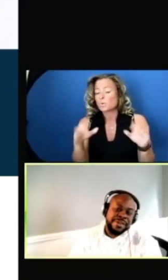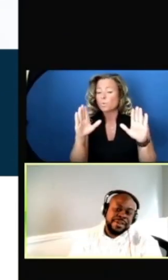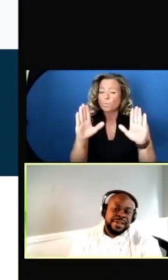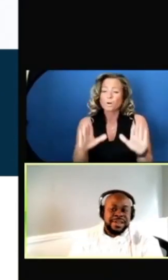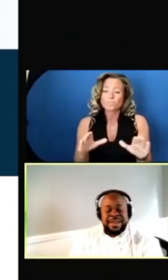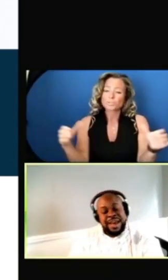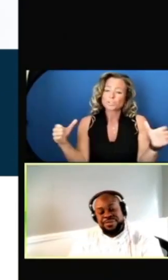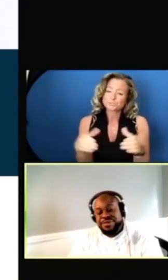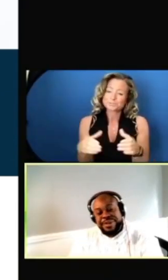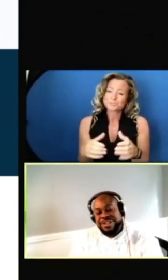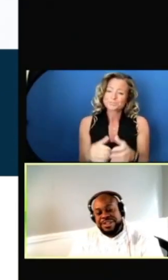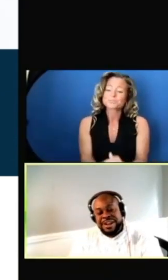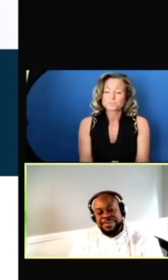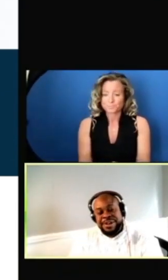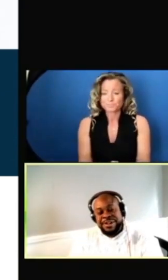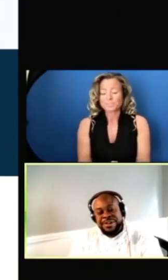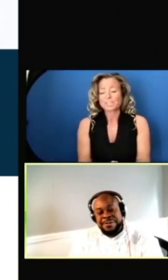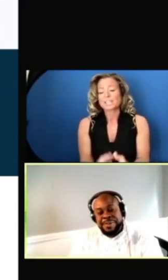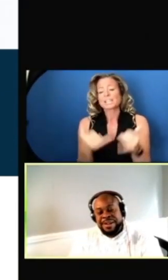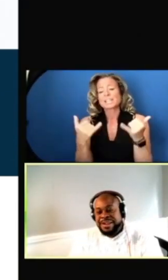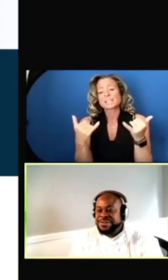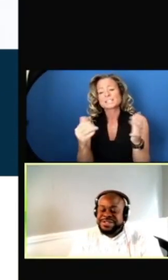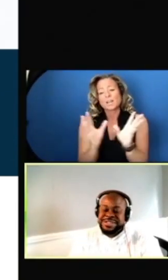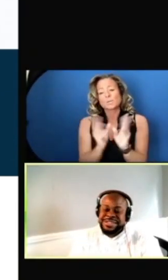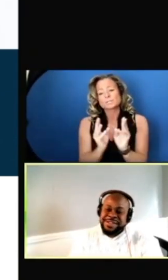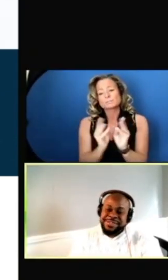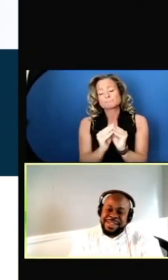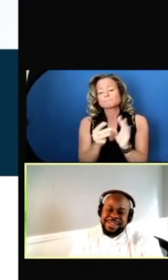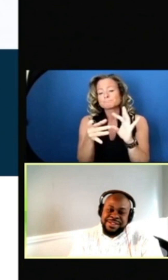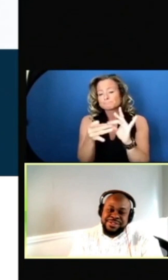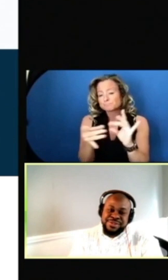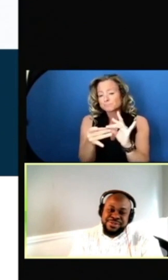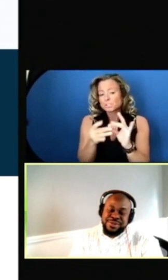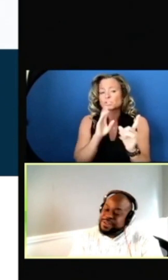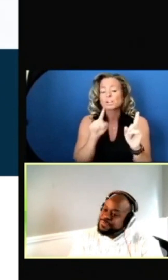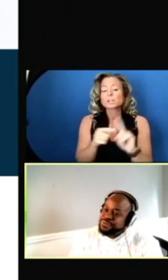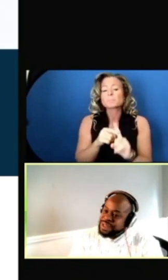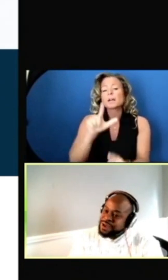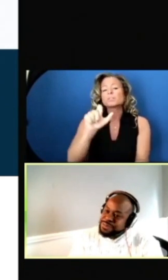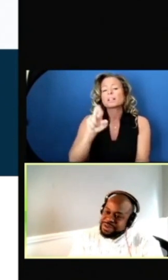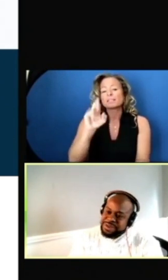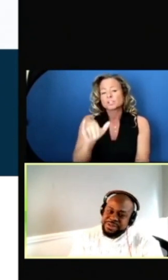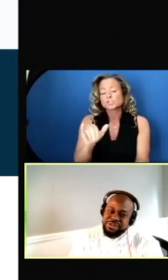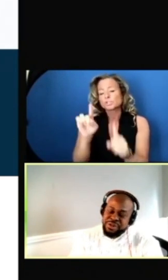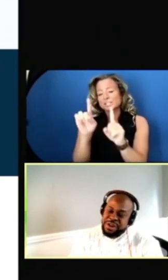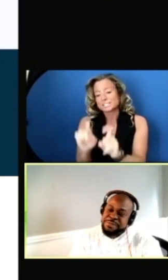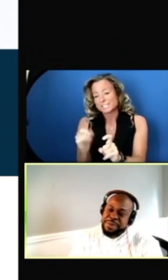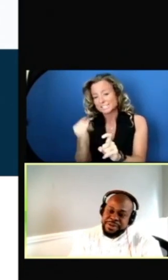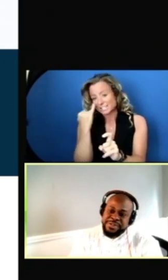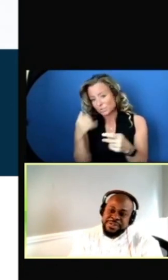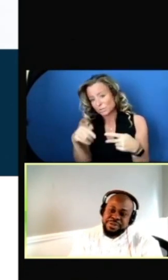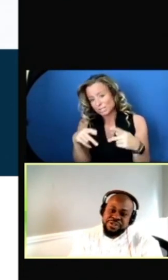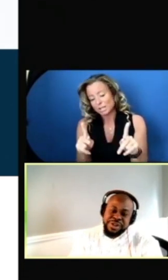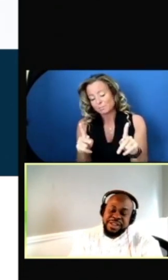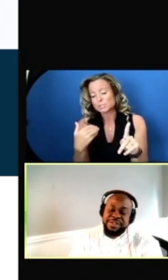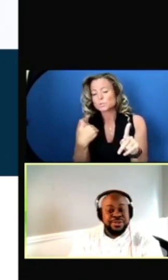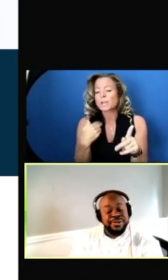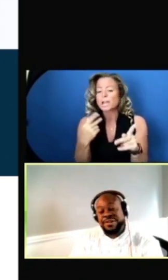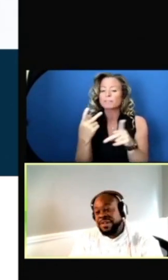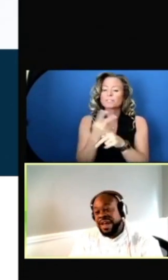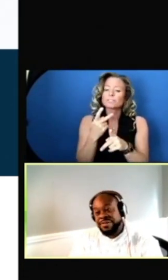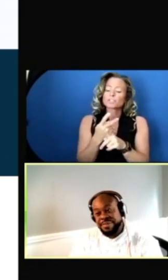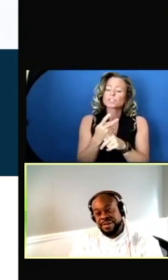So, as was mentioned, I'm here to talk about literacy tests and to, if you allow me, draw a comparison